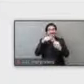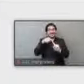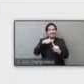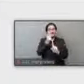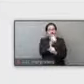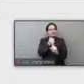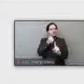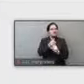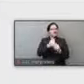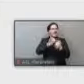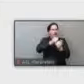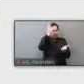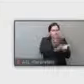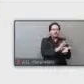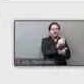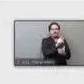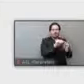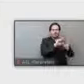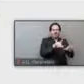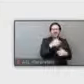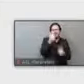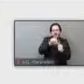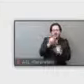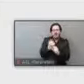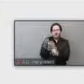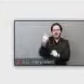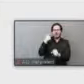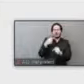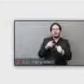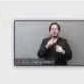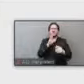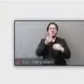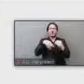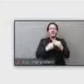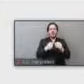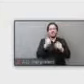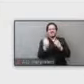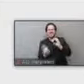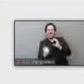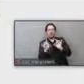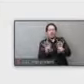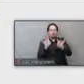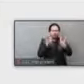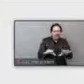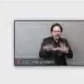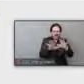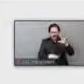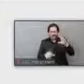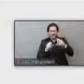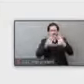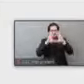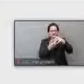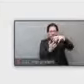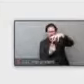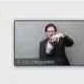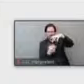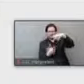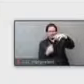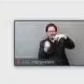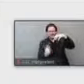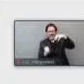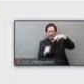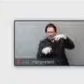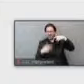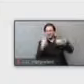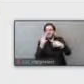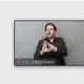might remember we talked about that last summer in the southern hemisphere, and we're really hoping to see that here in the United States, and we have. So